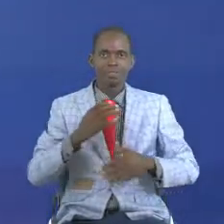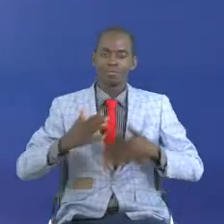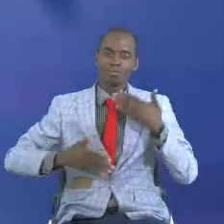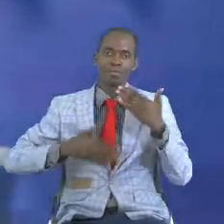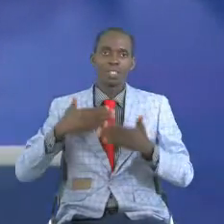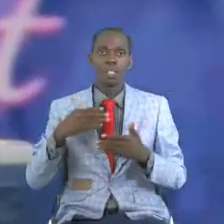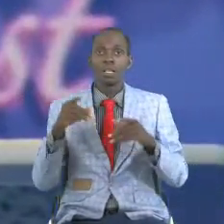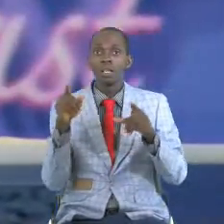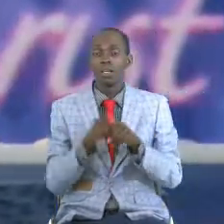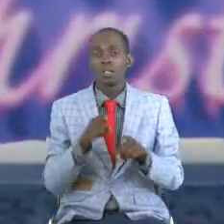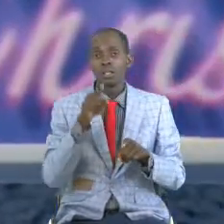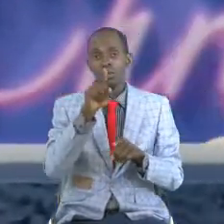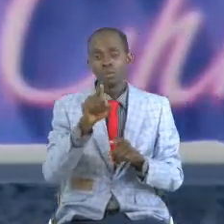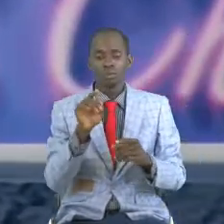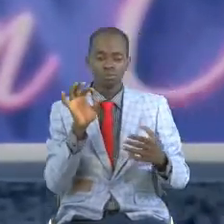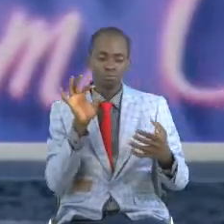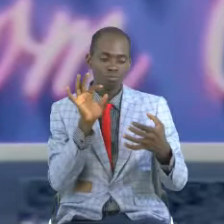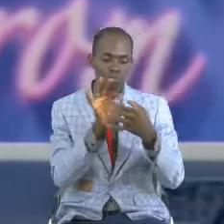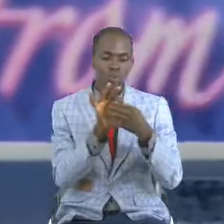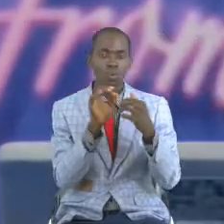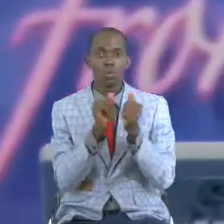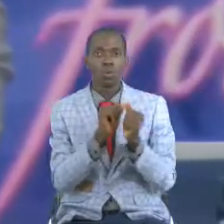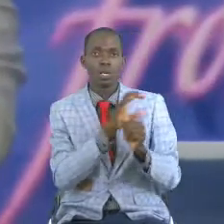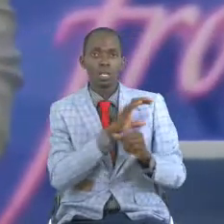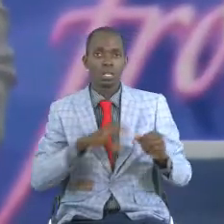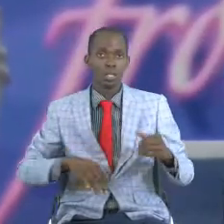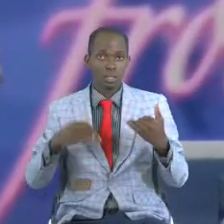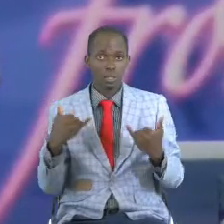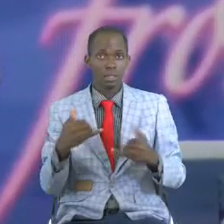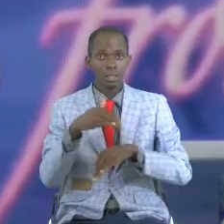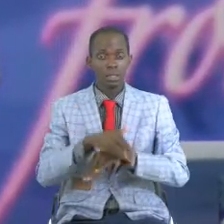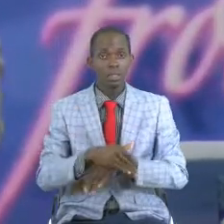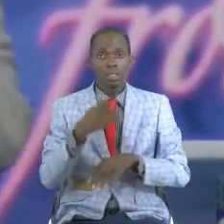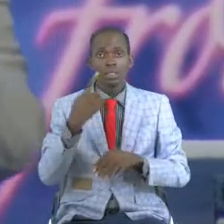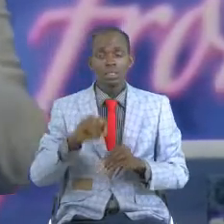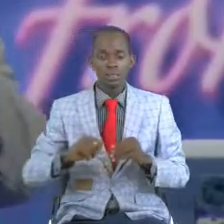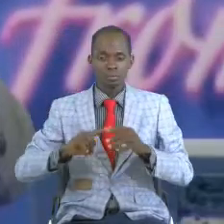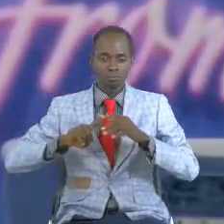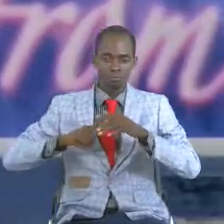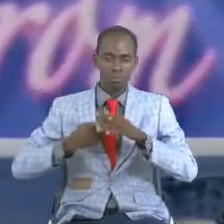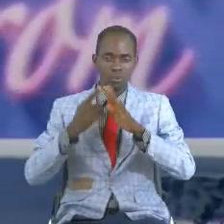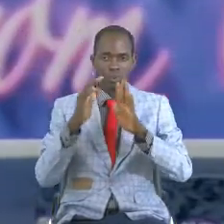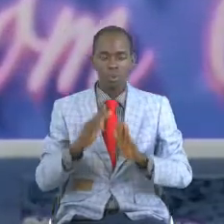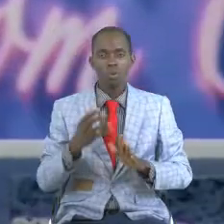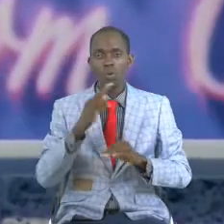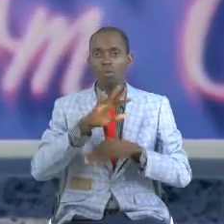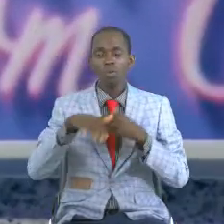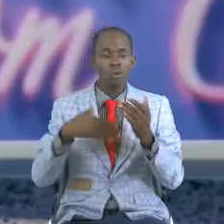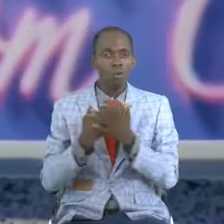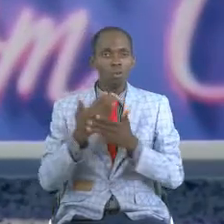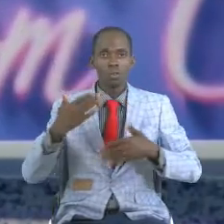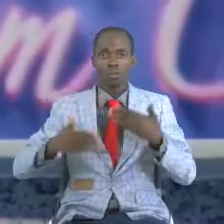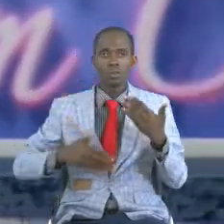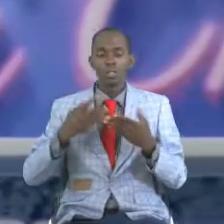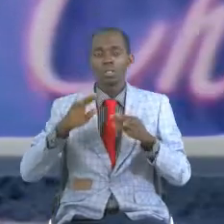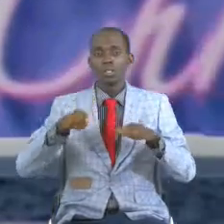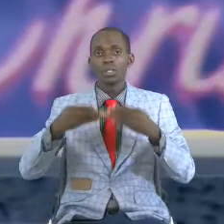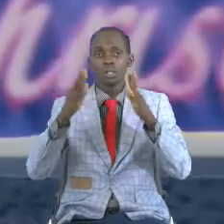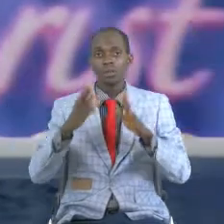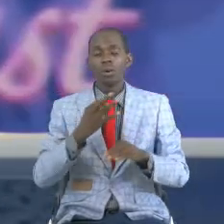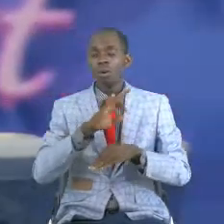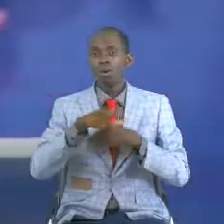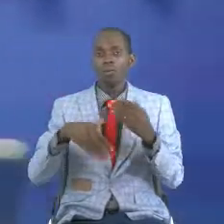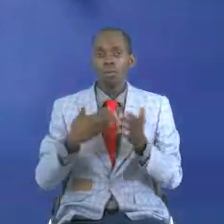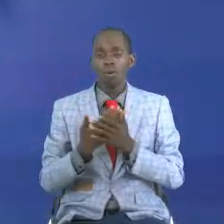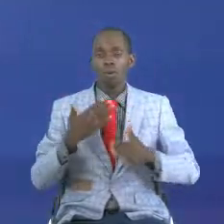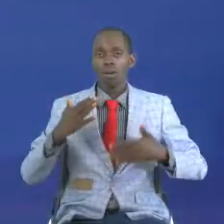link up with Christ tonight, the source of all joy and the source of all gladness and the source of